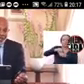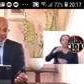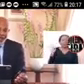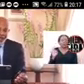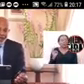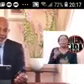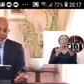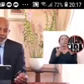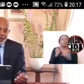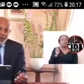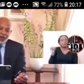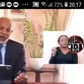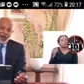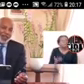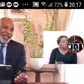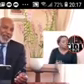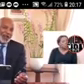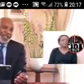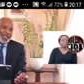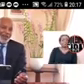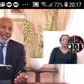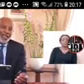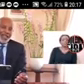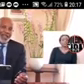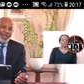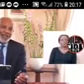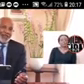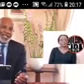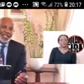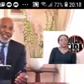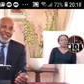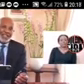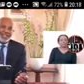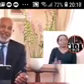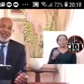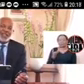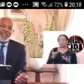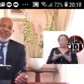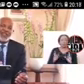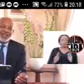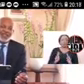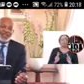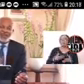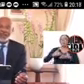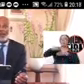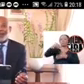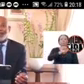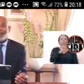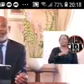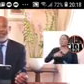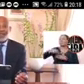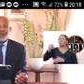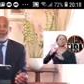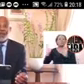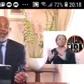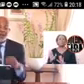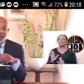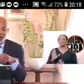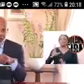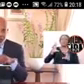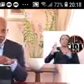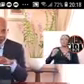Monday. But what we're doing is we're eliminating for Saturday and Sunday those other things that Barbadians would have anticipated